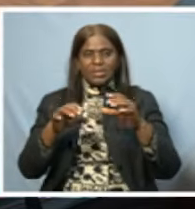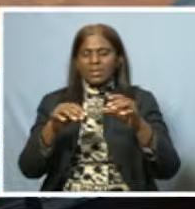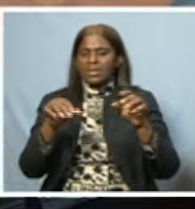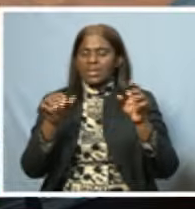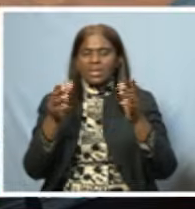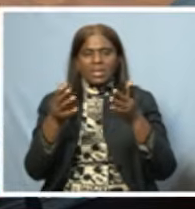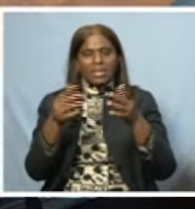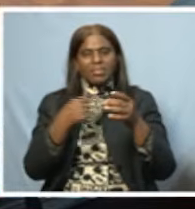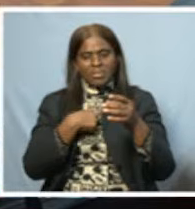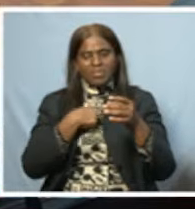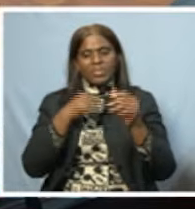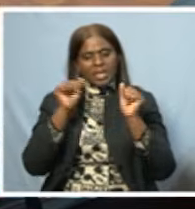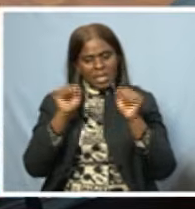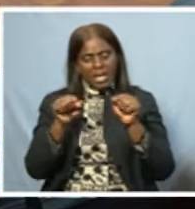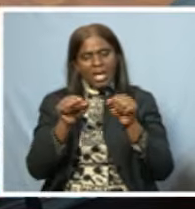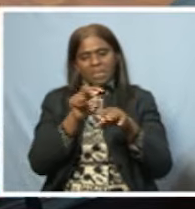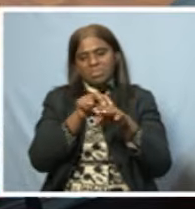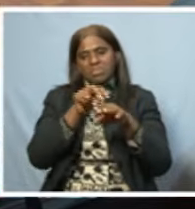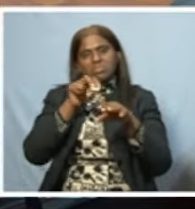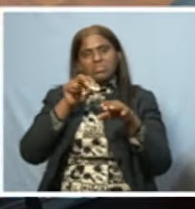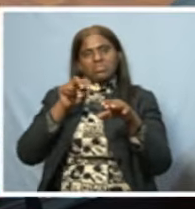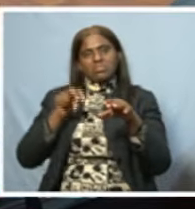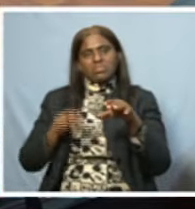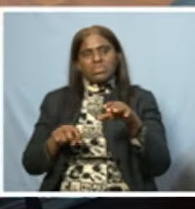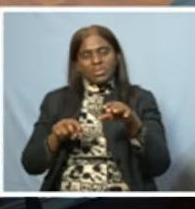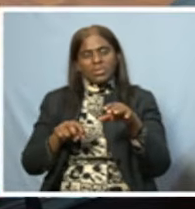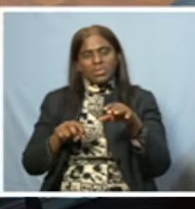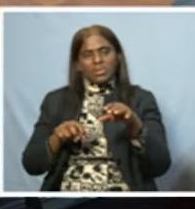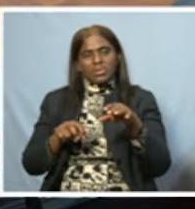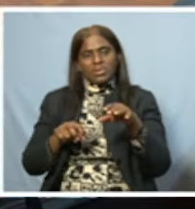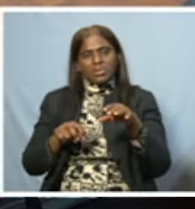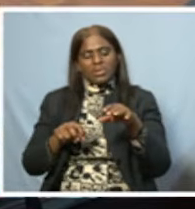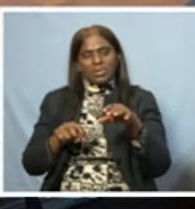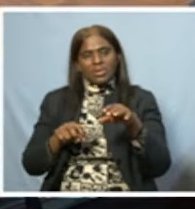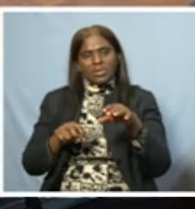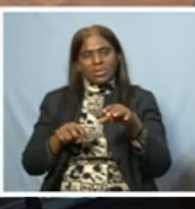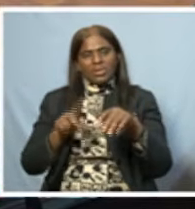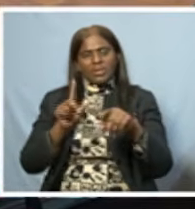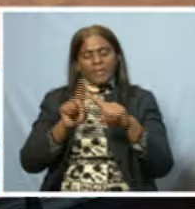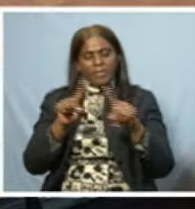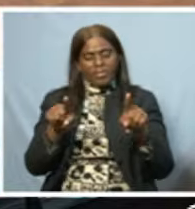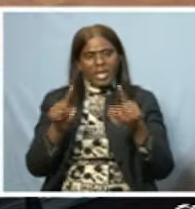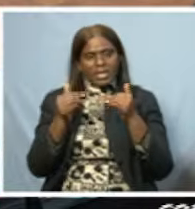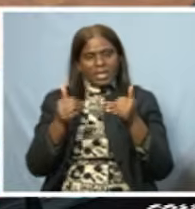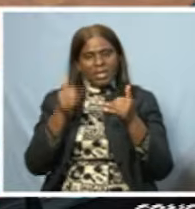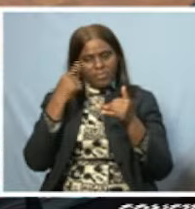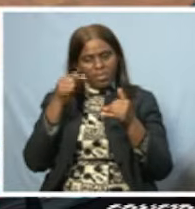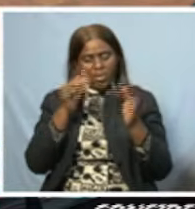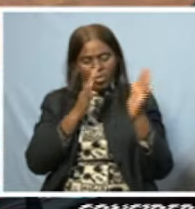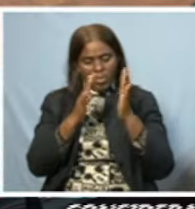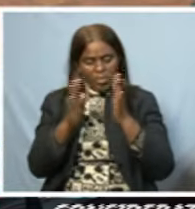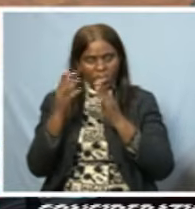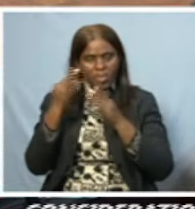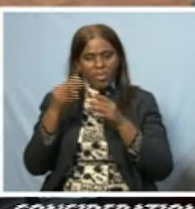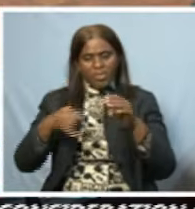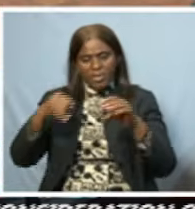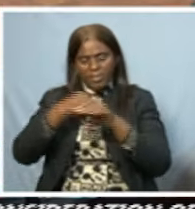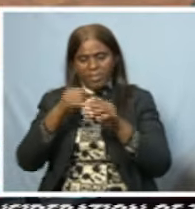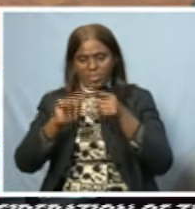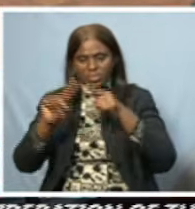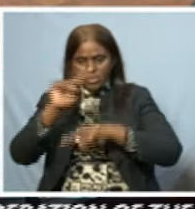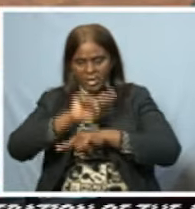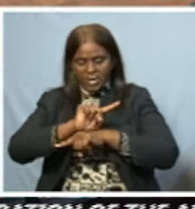Ordinarily, I would have taken interest, but for the purposes of our engagement